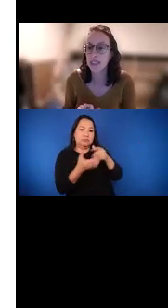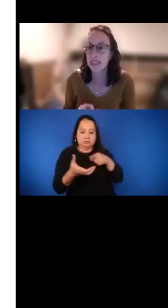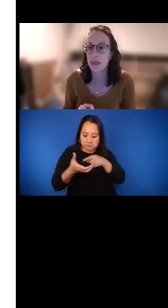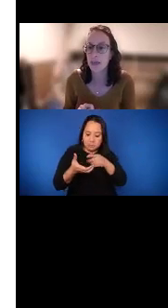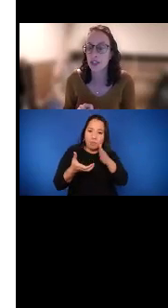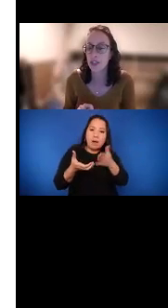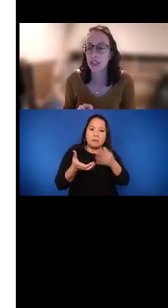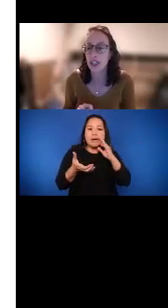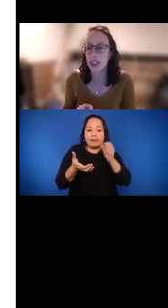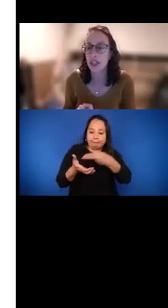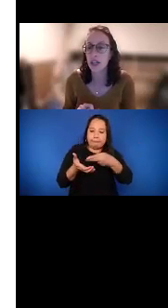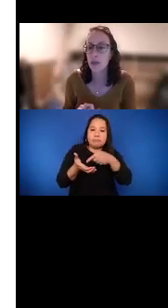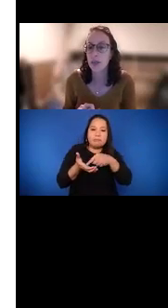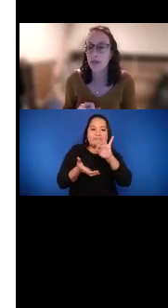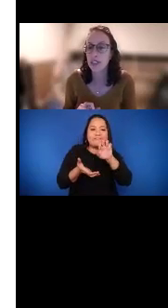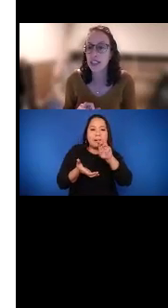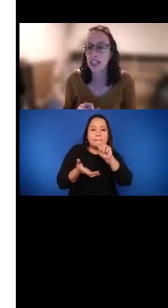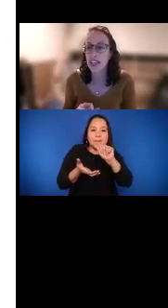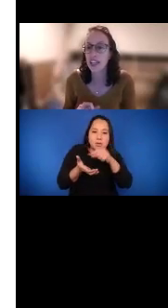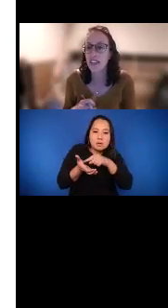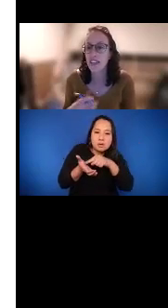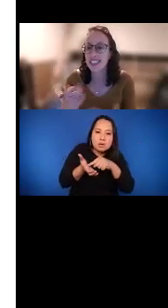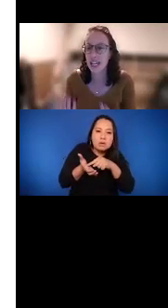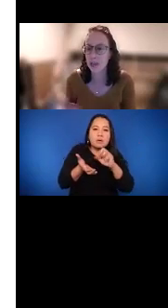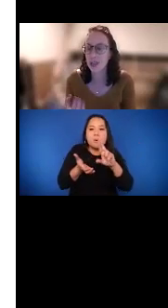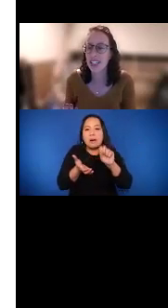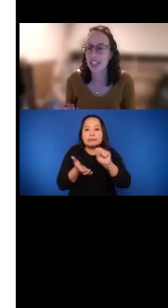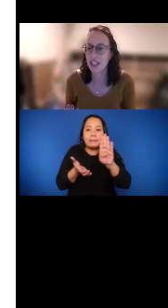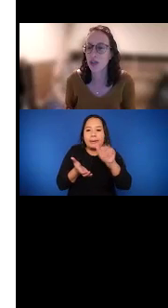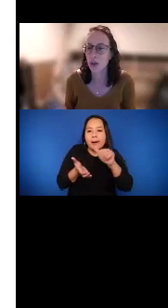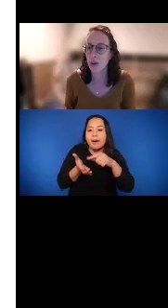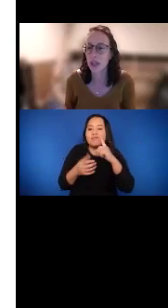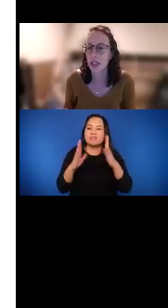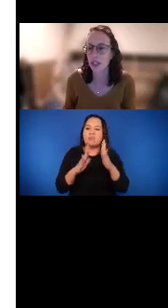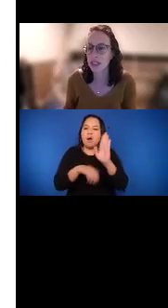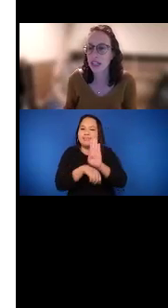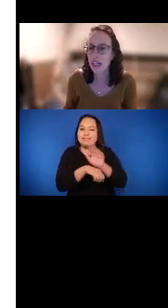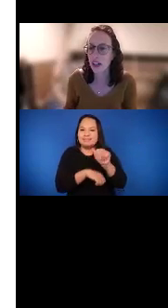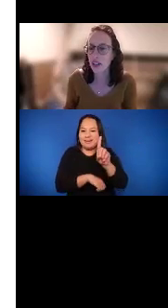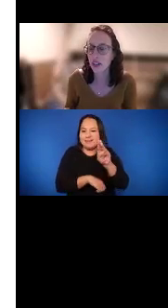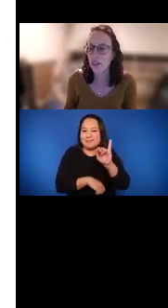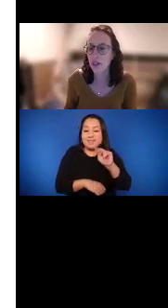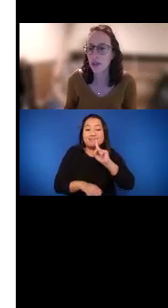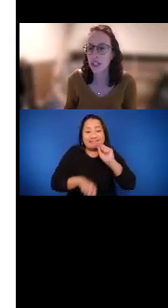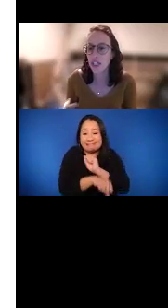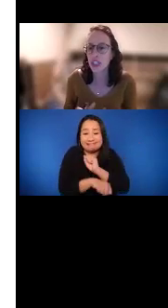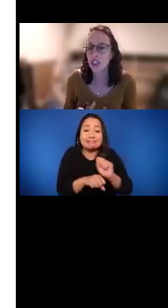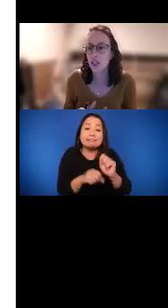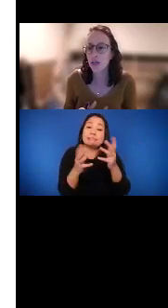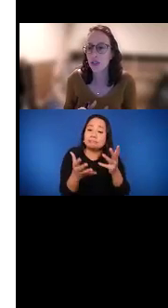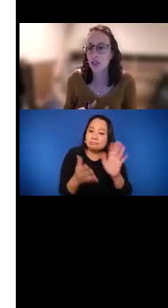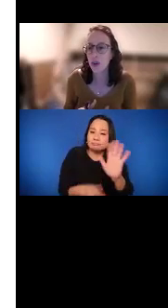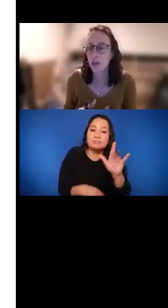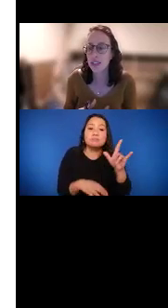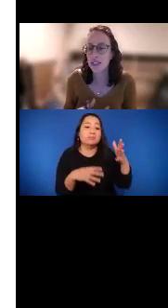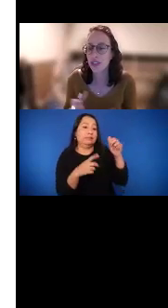Small Business Administration. But really, the scammers can control what it looks like on your phone.